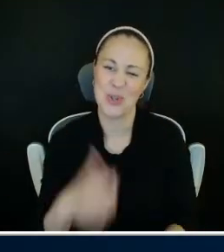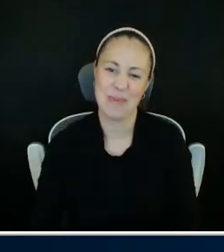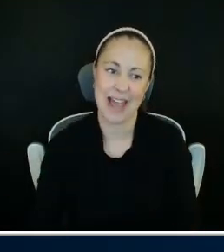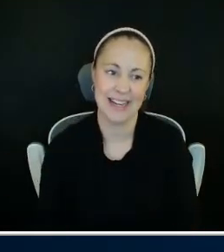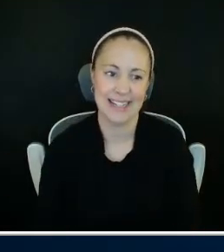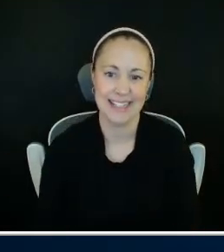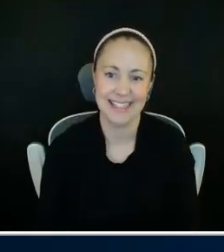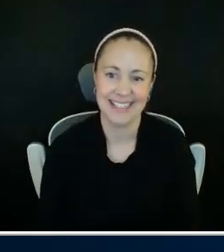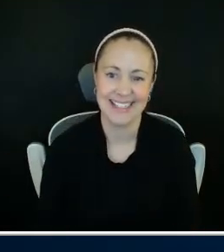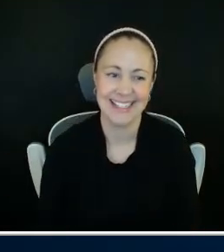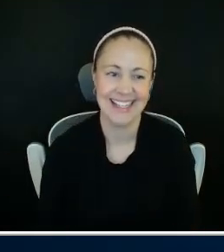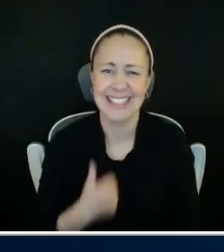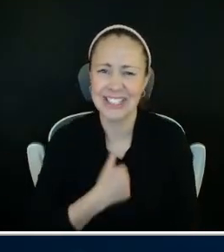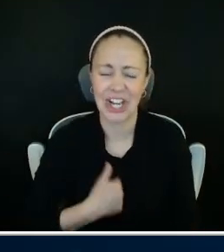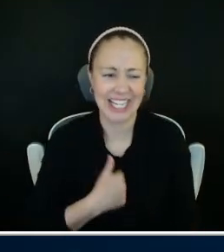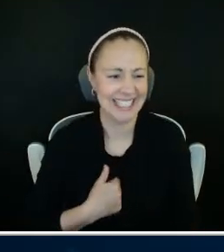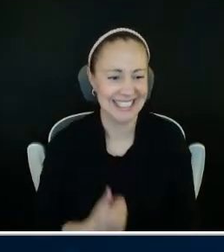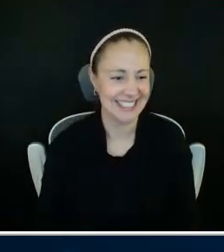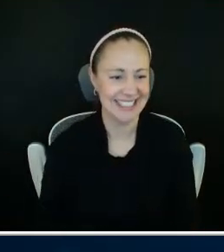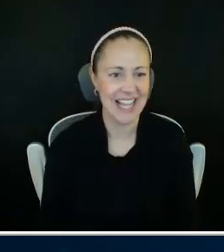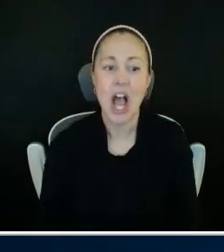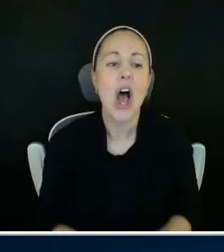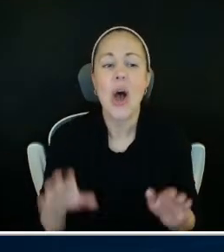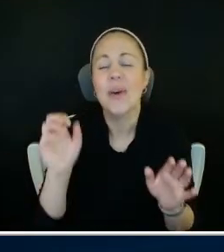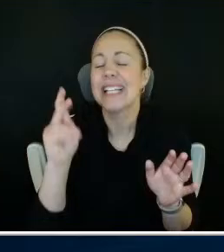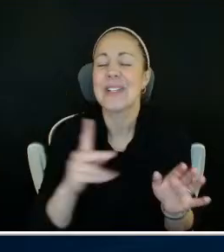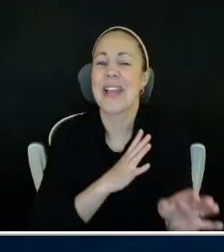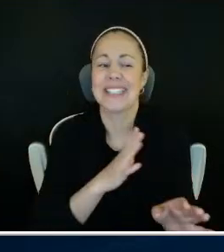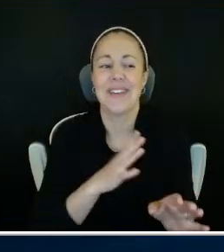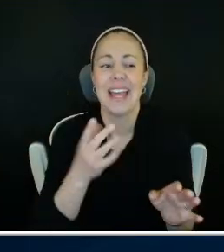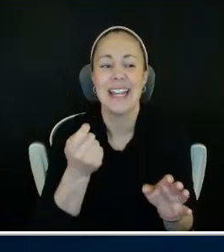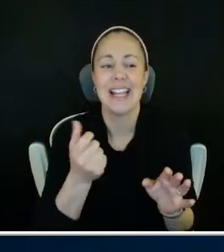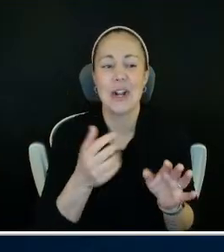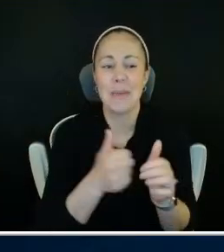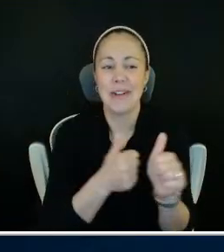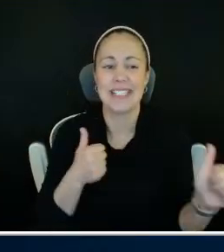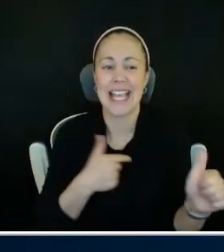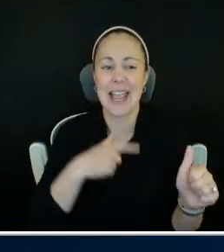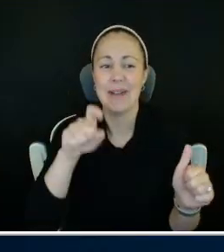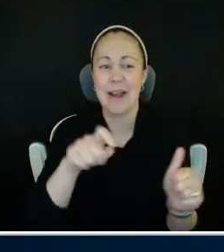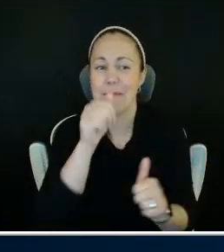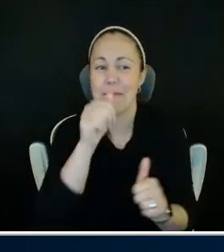Sorry. No, that's okay. We have a little bit of a delay. I'm going to have to be patient, so I give you time to talk.